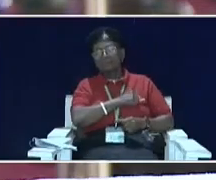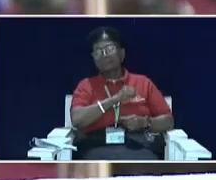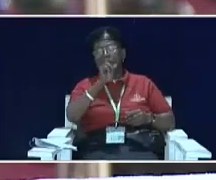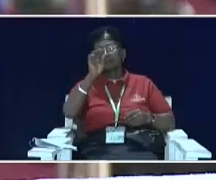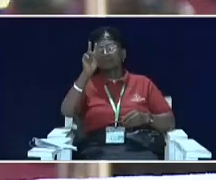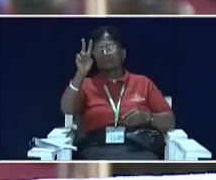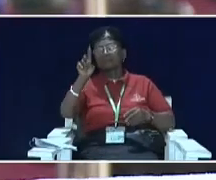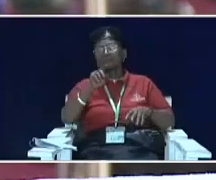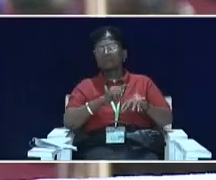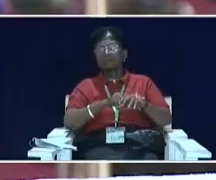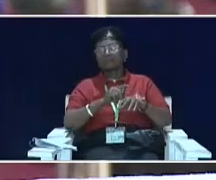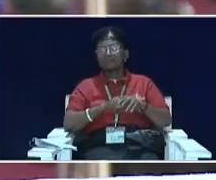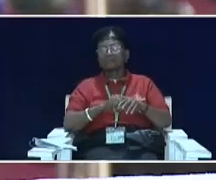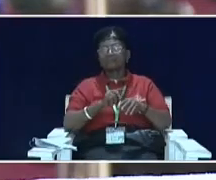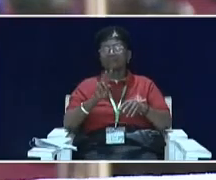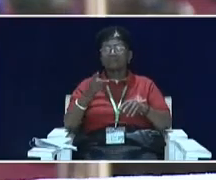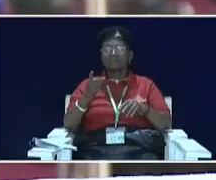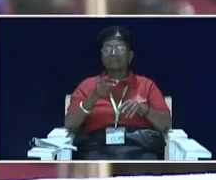12.